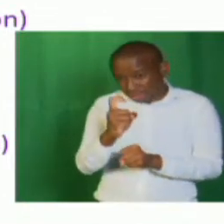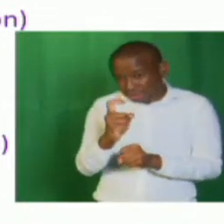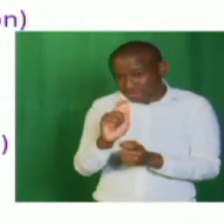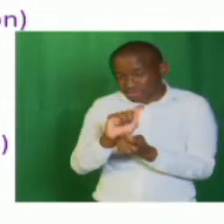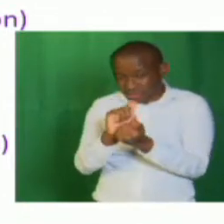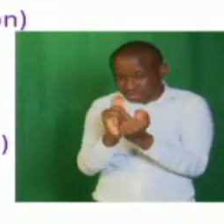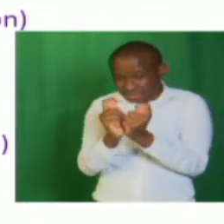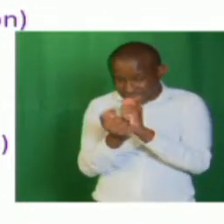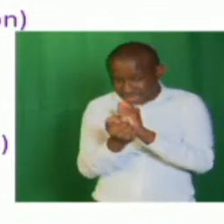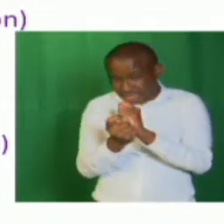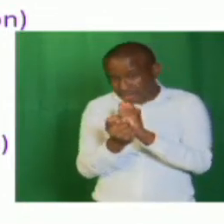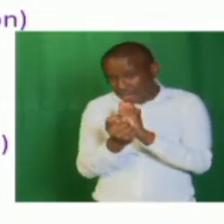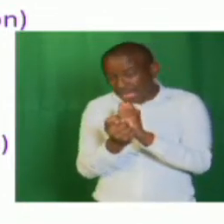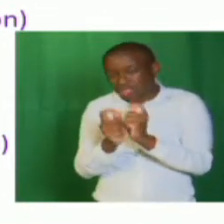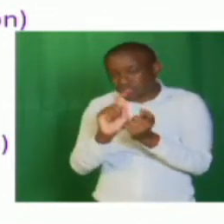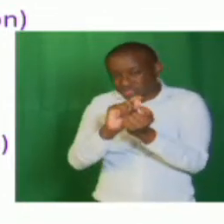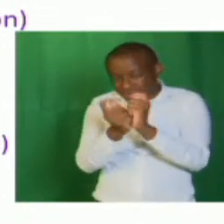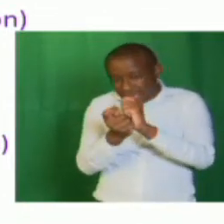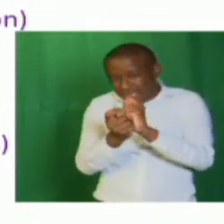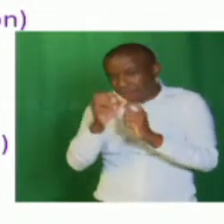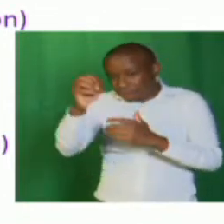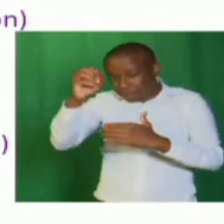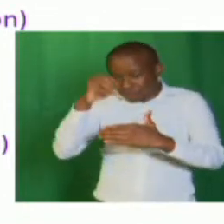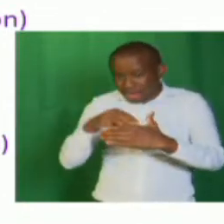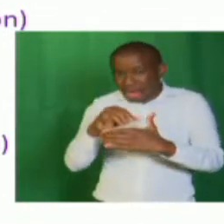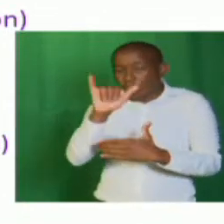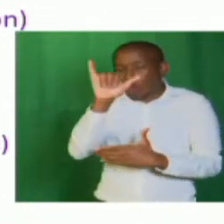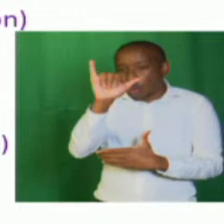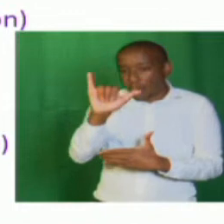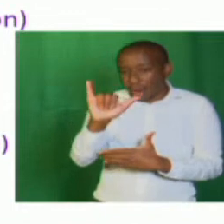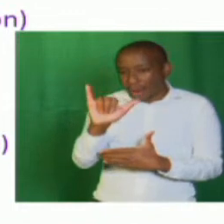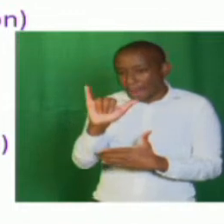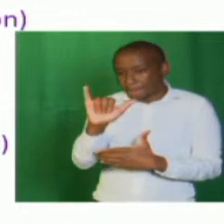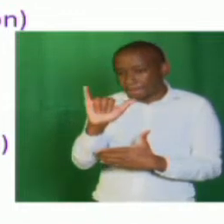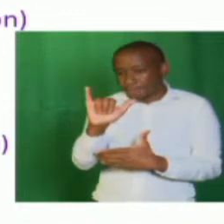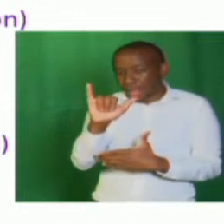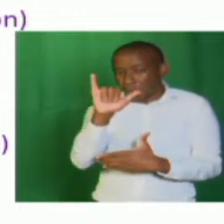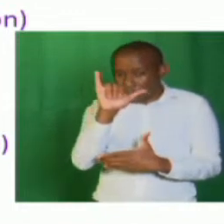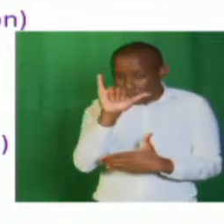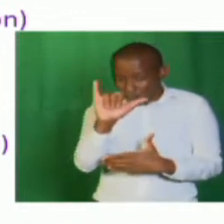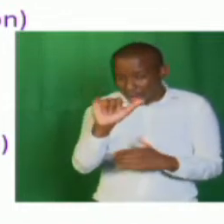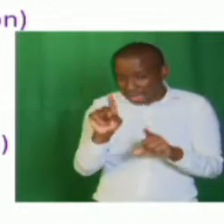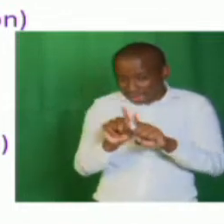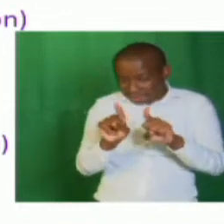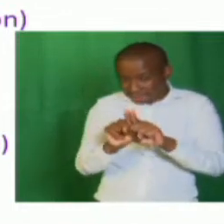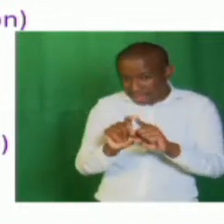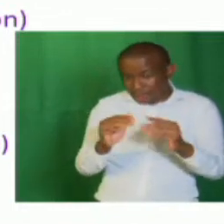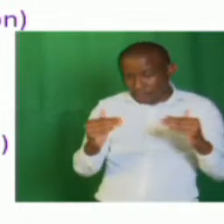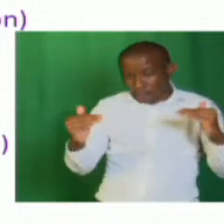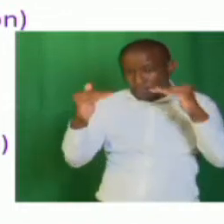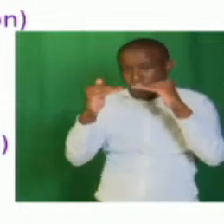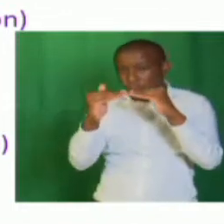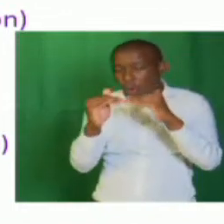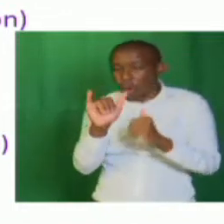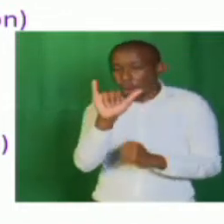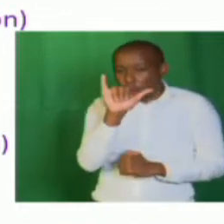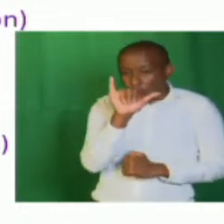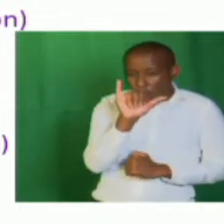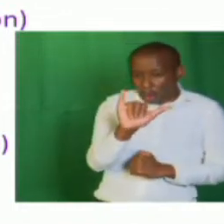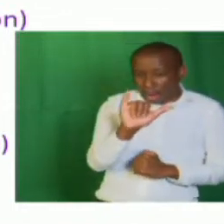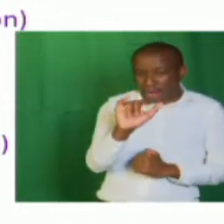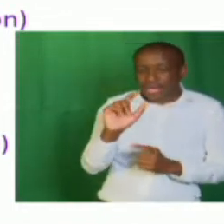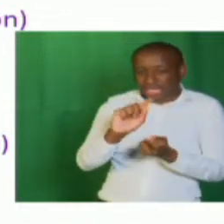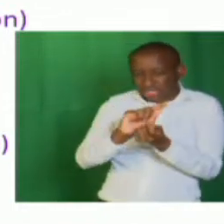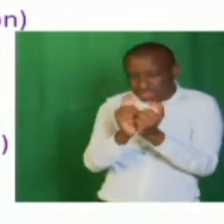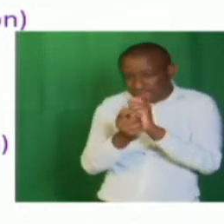we substitute the g of x with y. That is writing it in Cartesian form, when you use y instead of the name